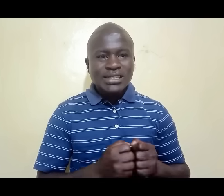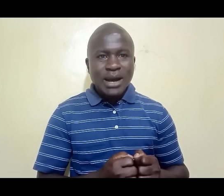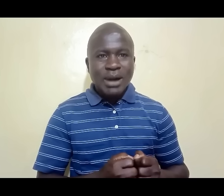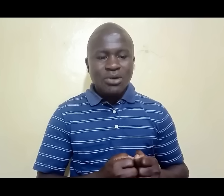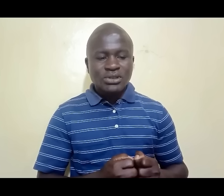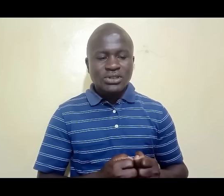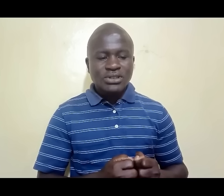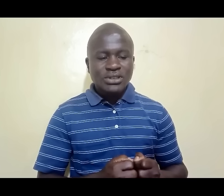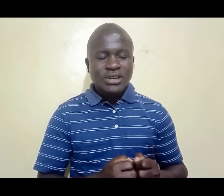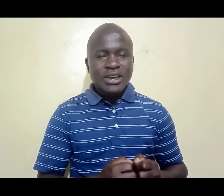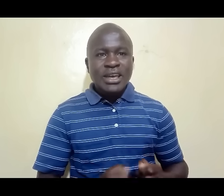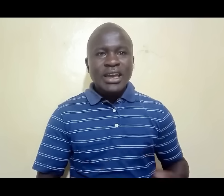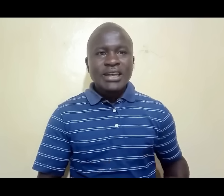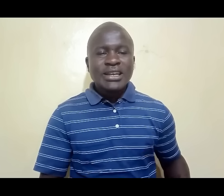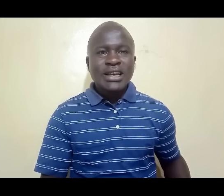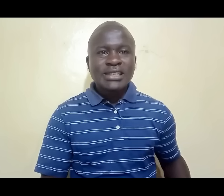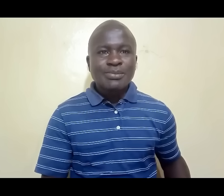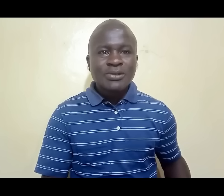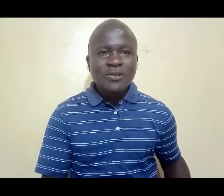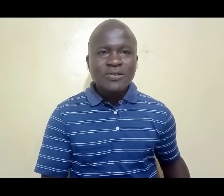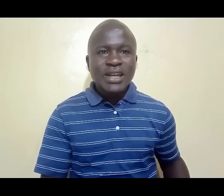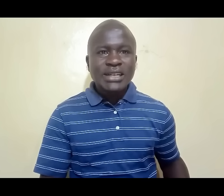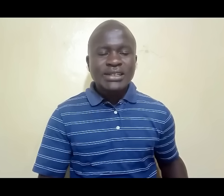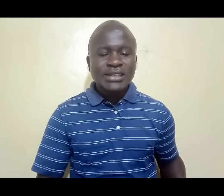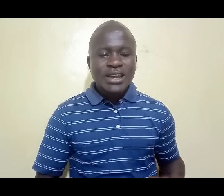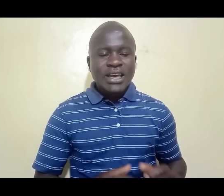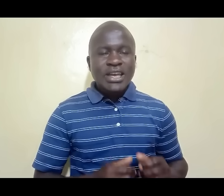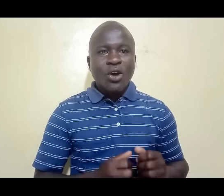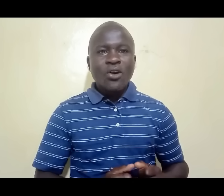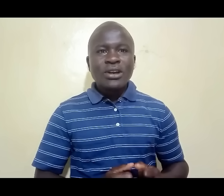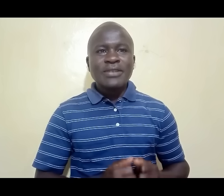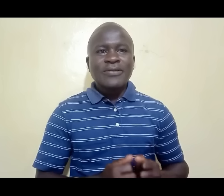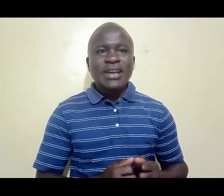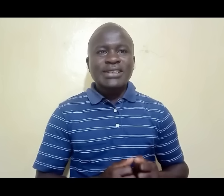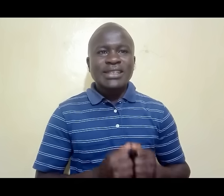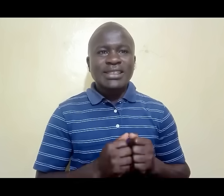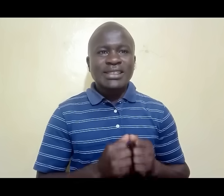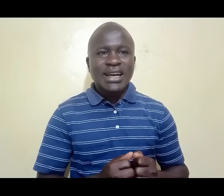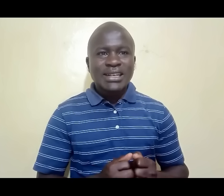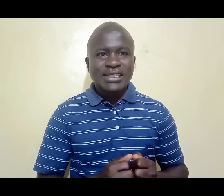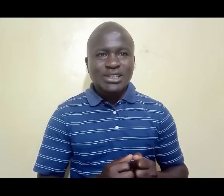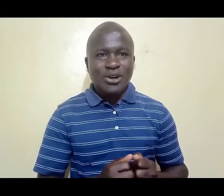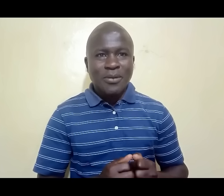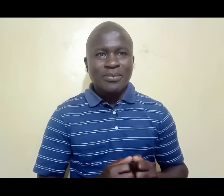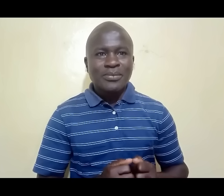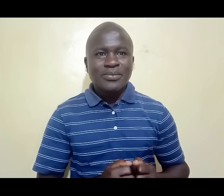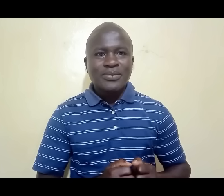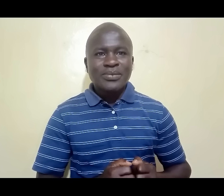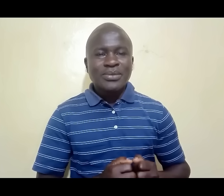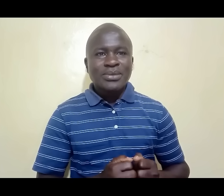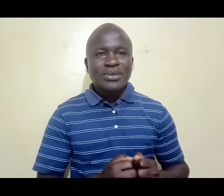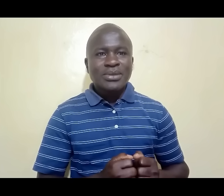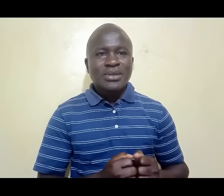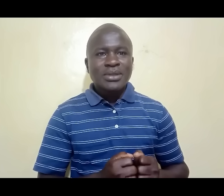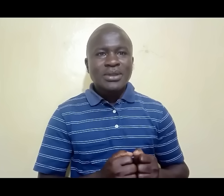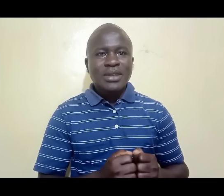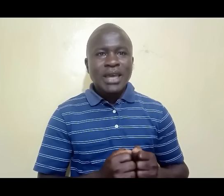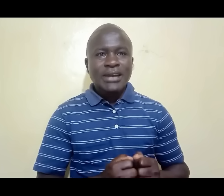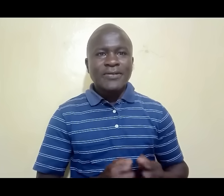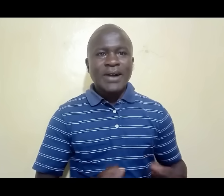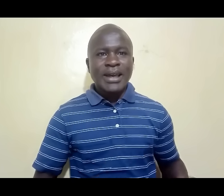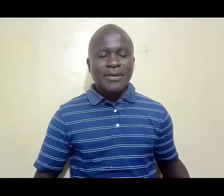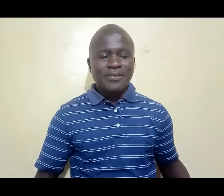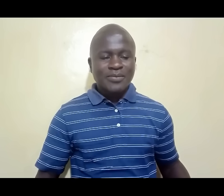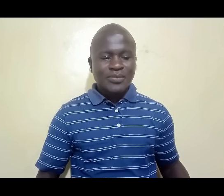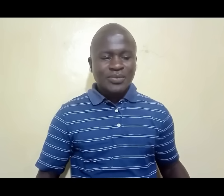has come out and he has proved that he only fears thunderstorm